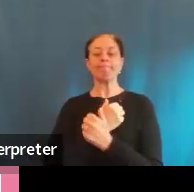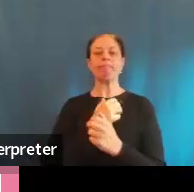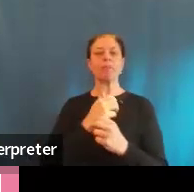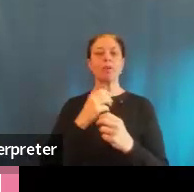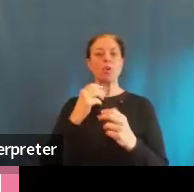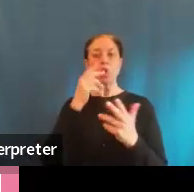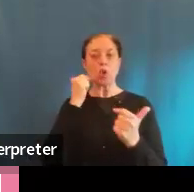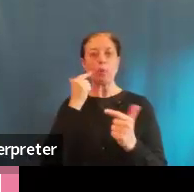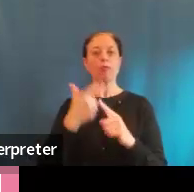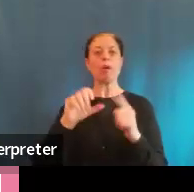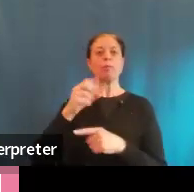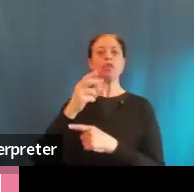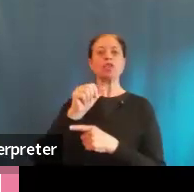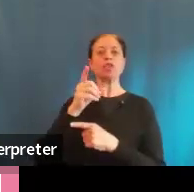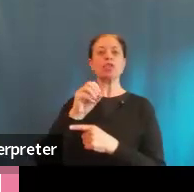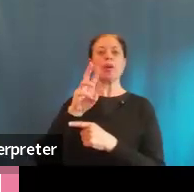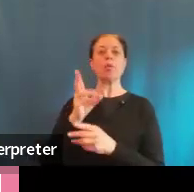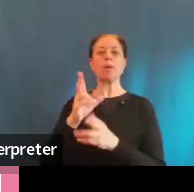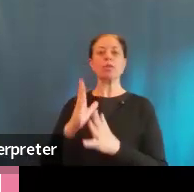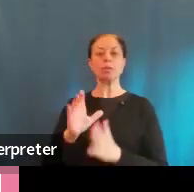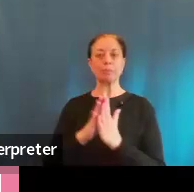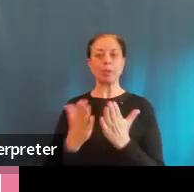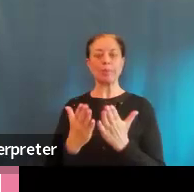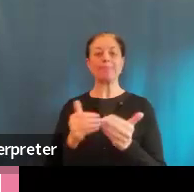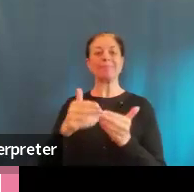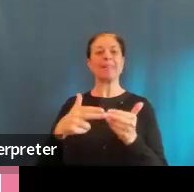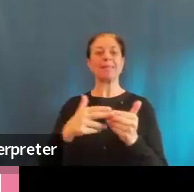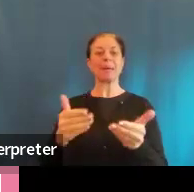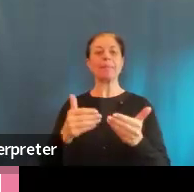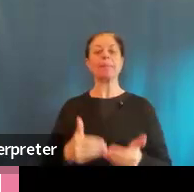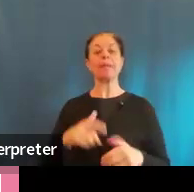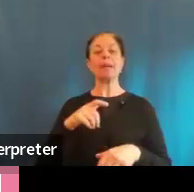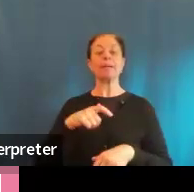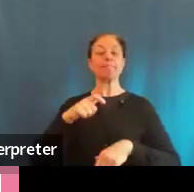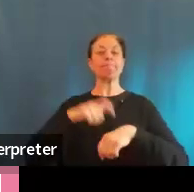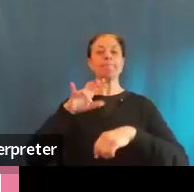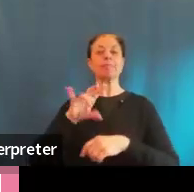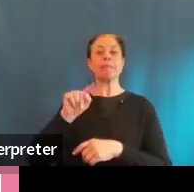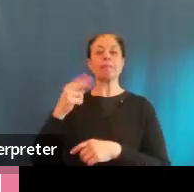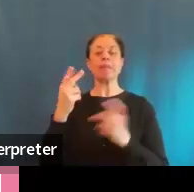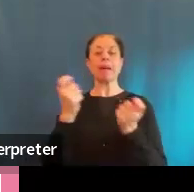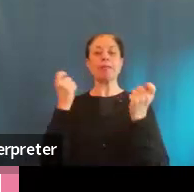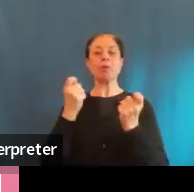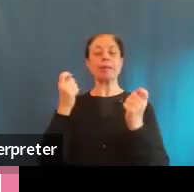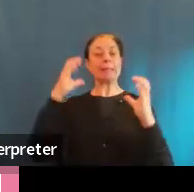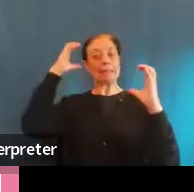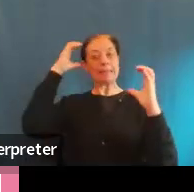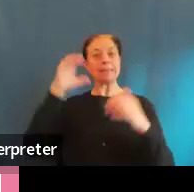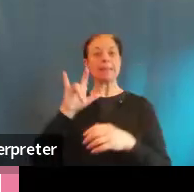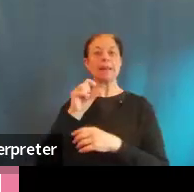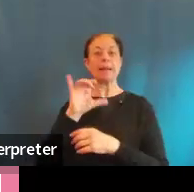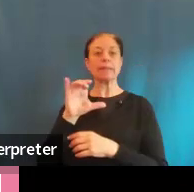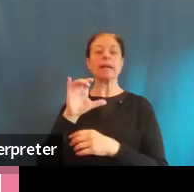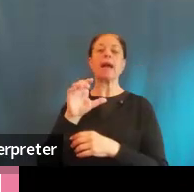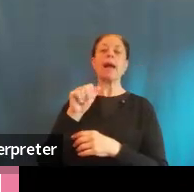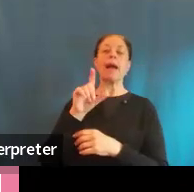from a Shadowhunters book. Next slide. Timed to the 75th anniversary of Disney's enduring classic